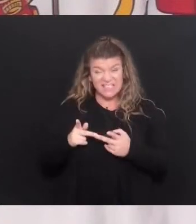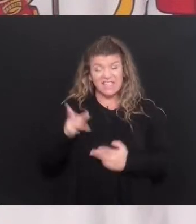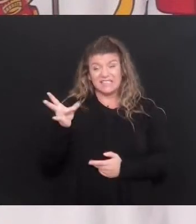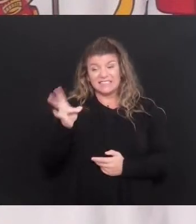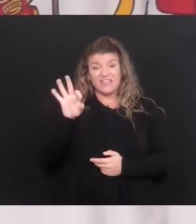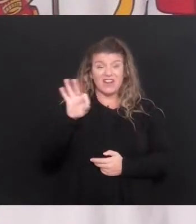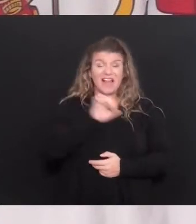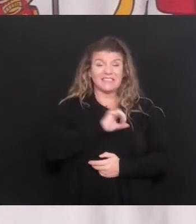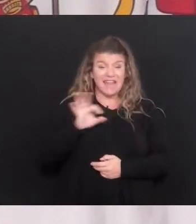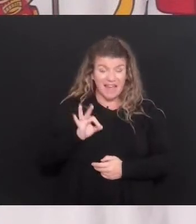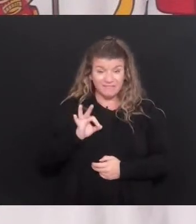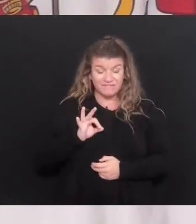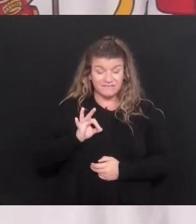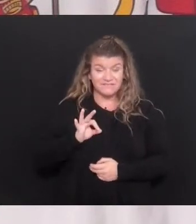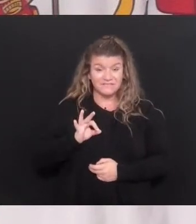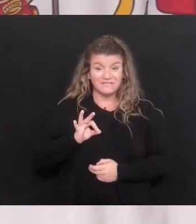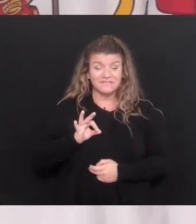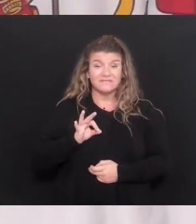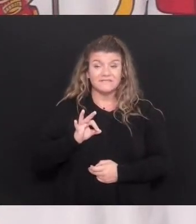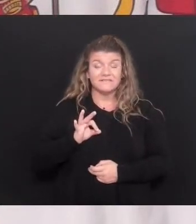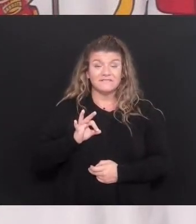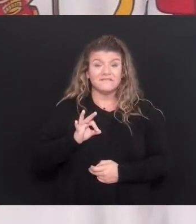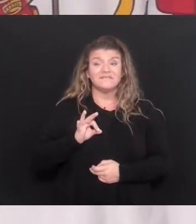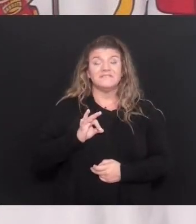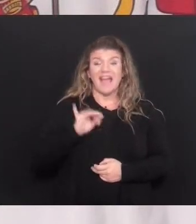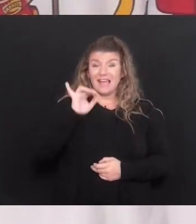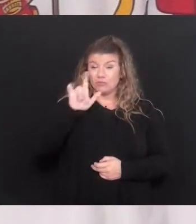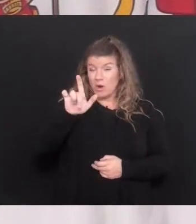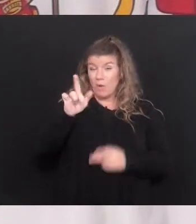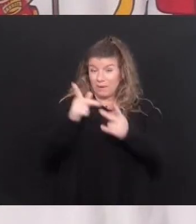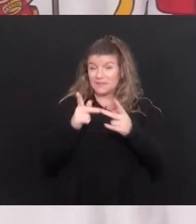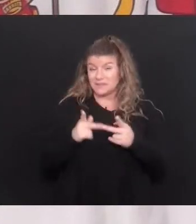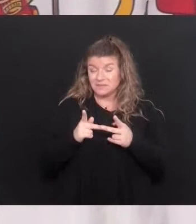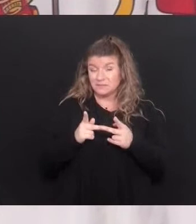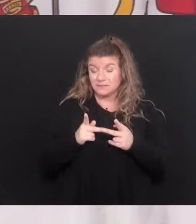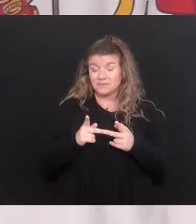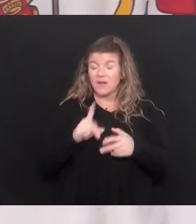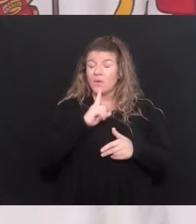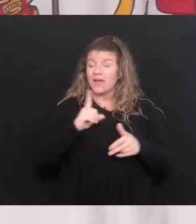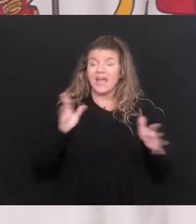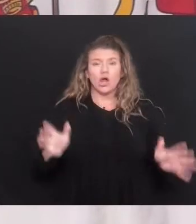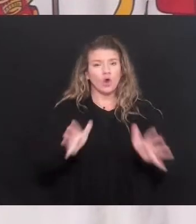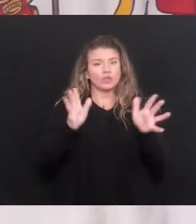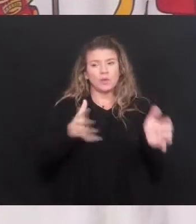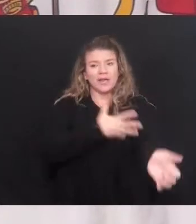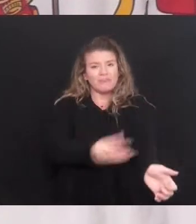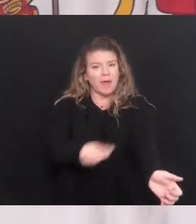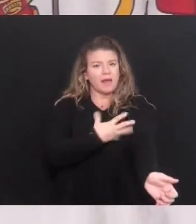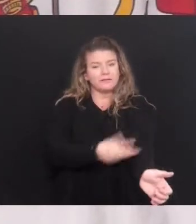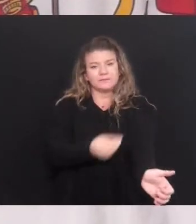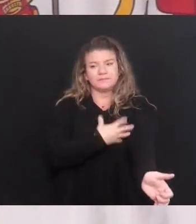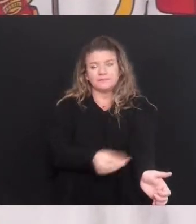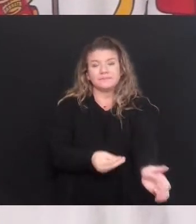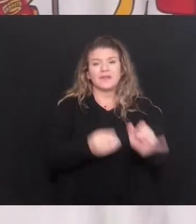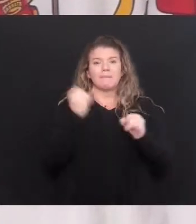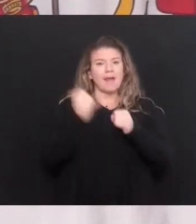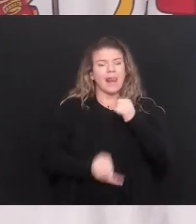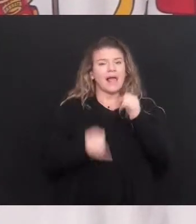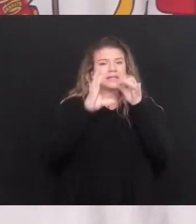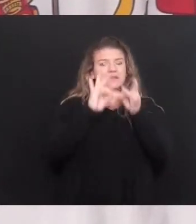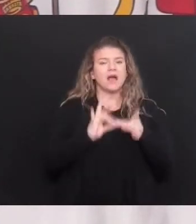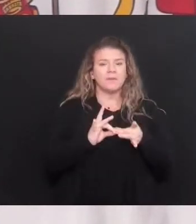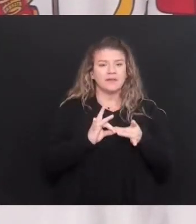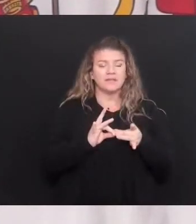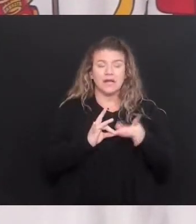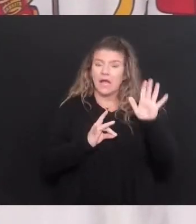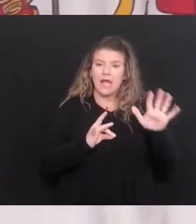79 staff people have it, at 21 facilities. I encourage you about giving blood all the time. And the last thing I have, and this